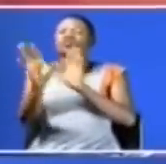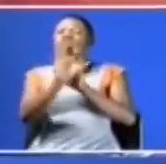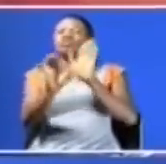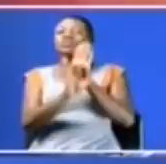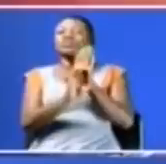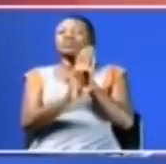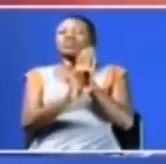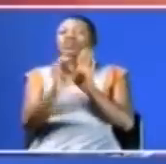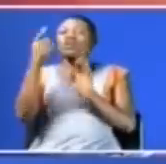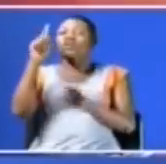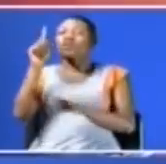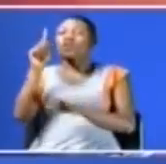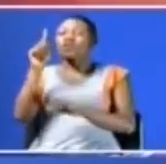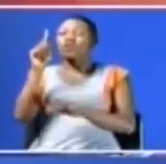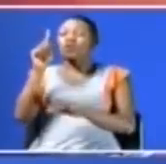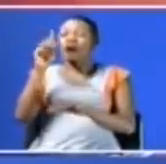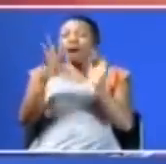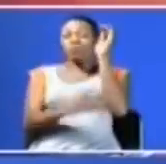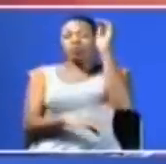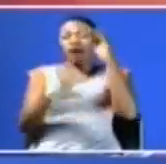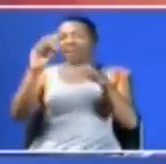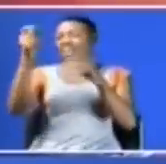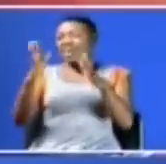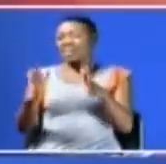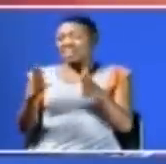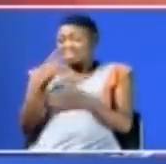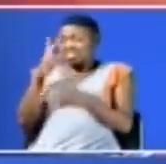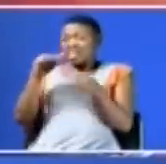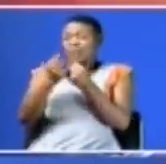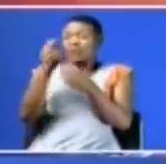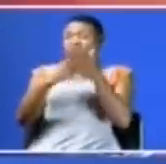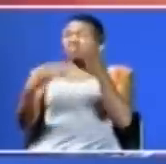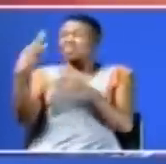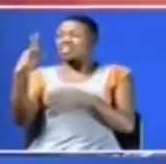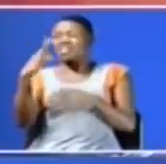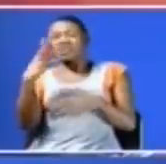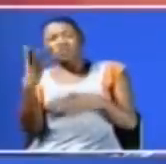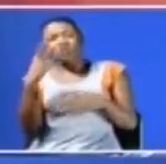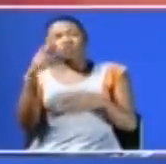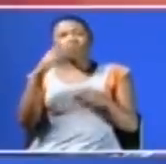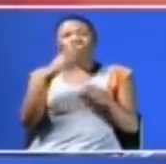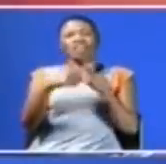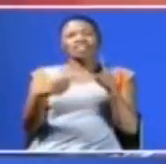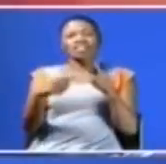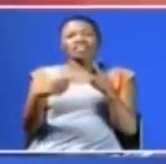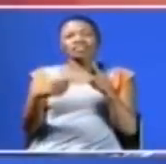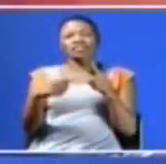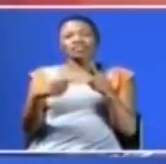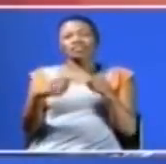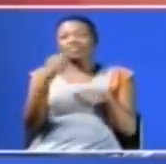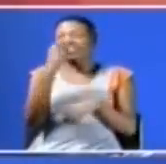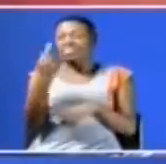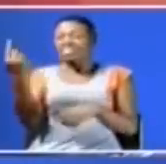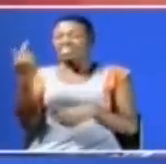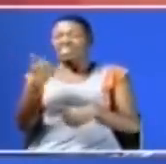the purpose of Wanjiku. Yeah. You can't. Look at what's happened in this country the last three years, 2 years. Every action